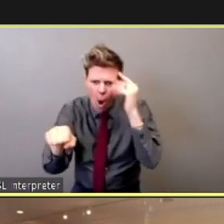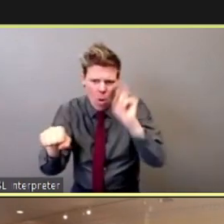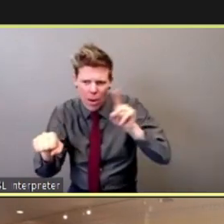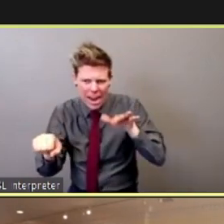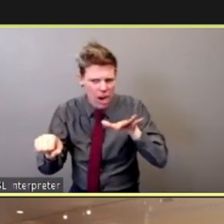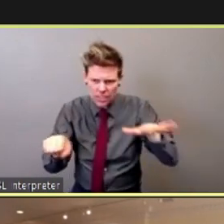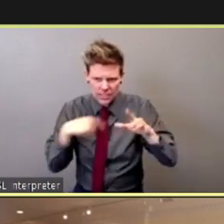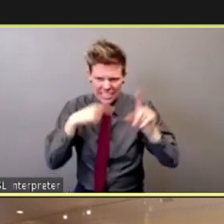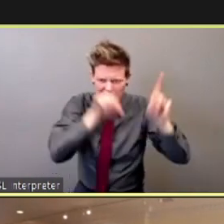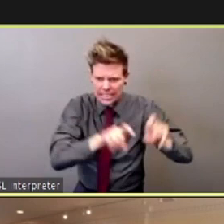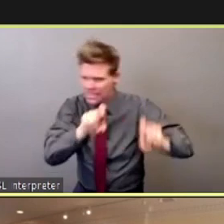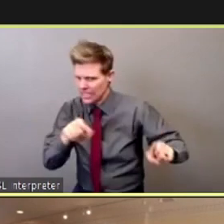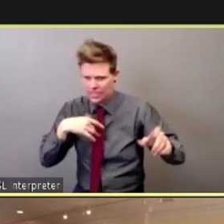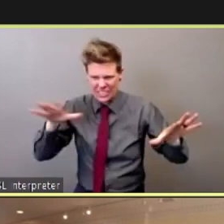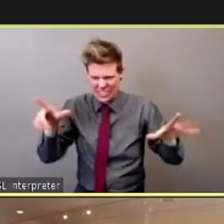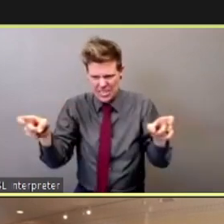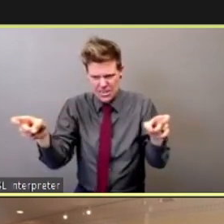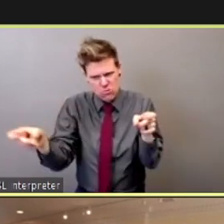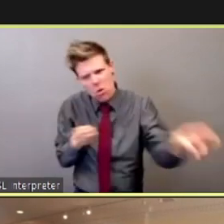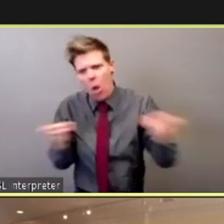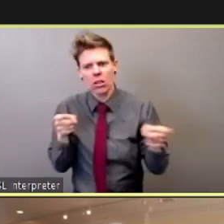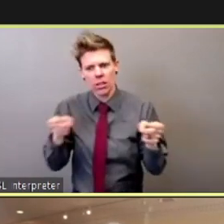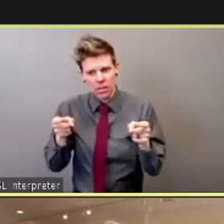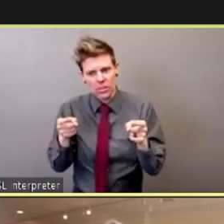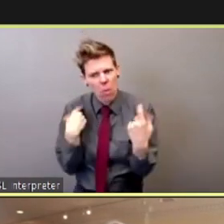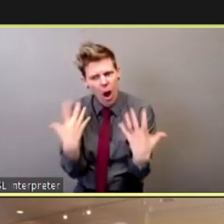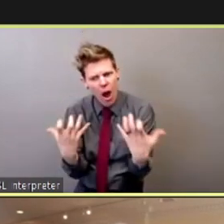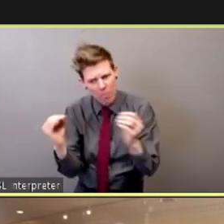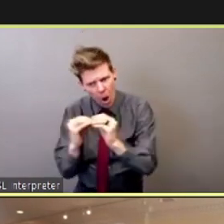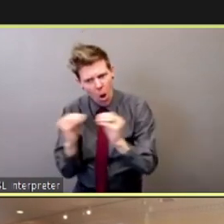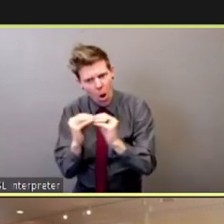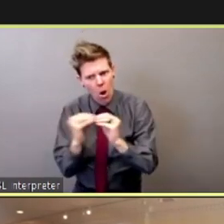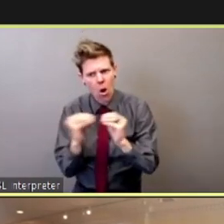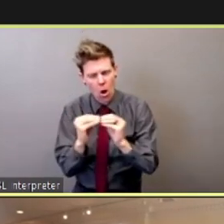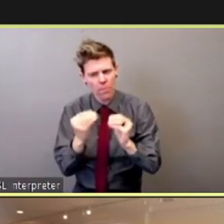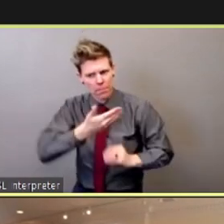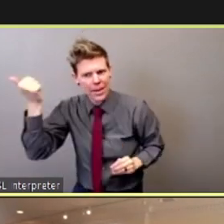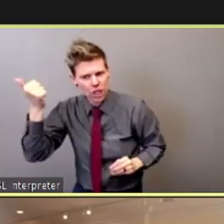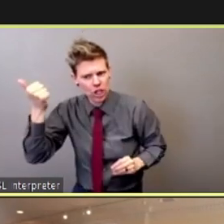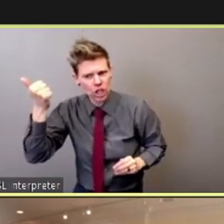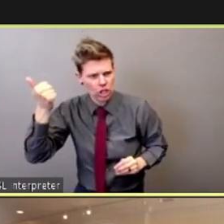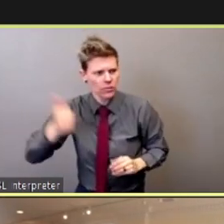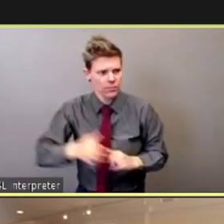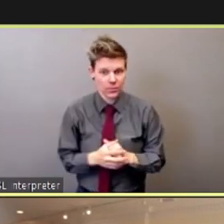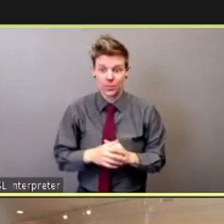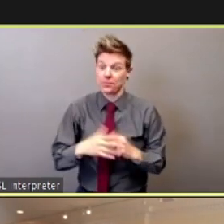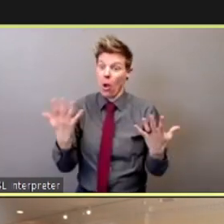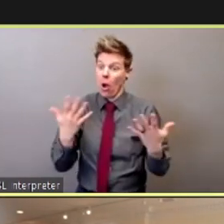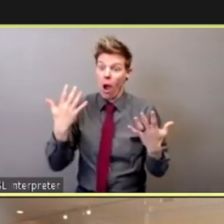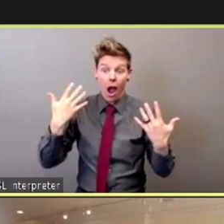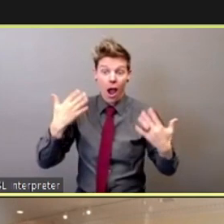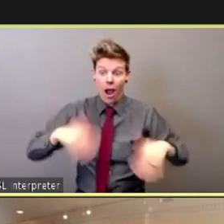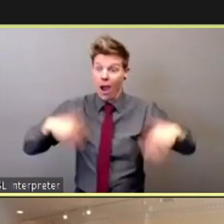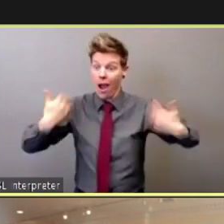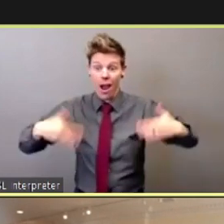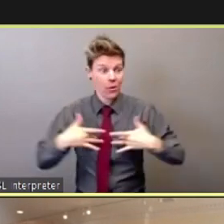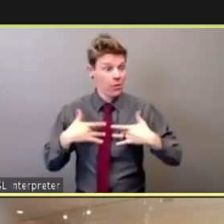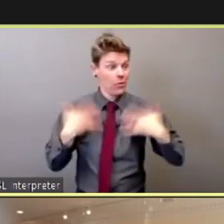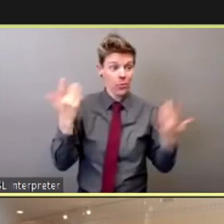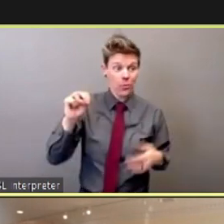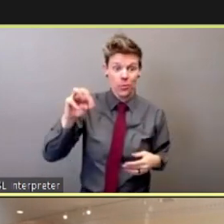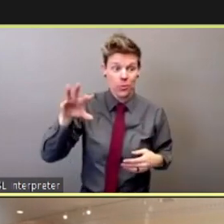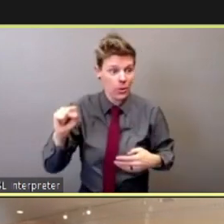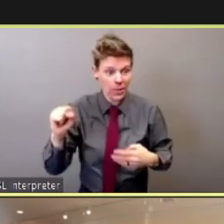for so aggressively getting out there. I want to highlight more good news. Look, New Mexico ranks 3rd nationally